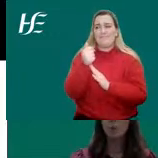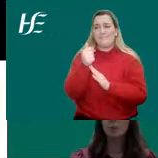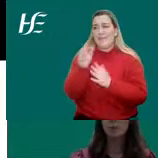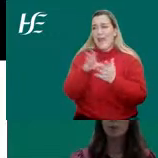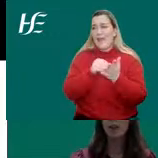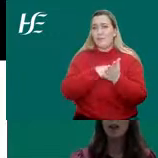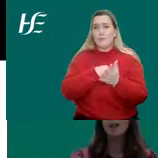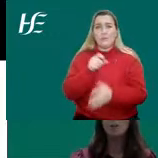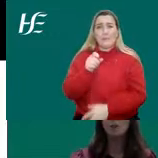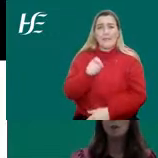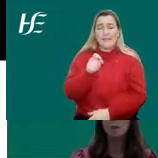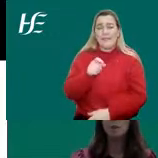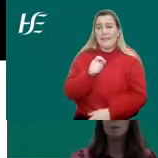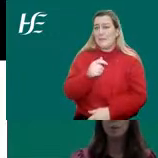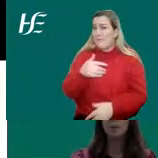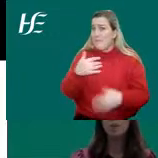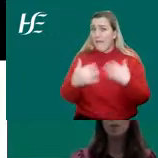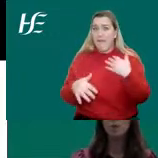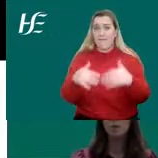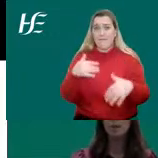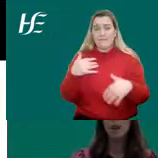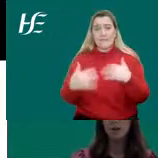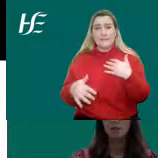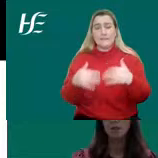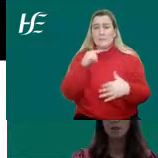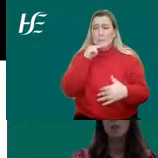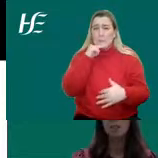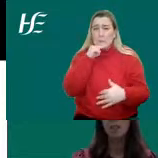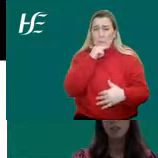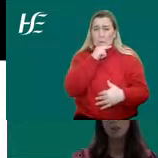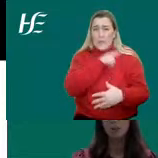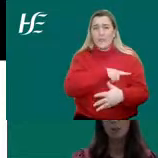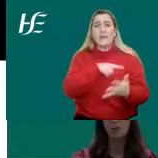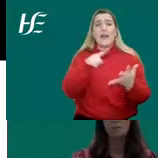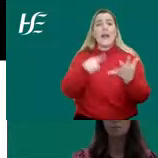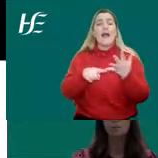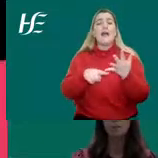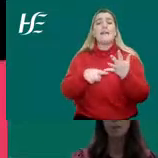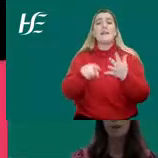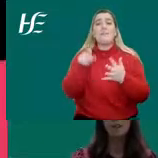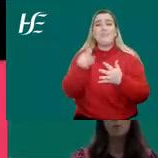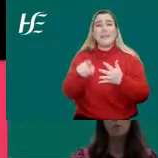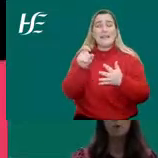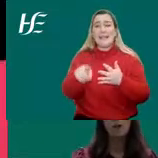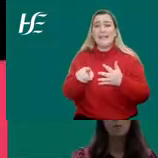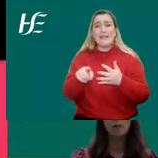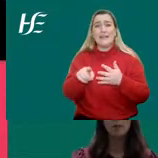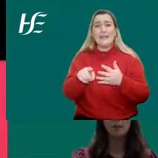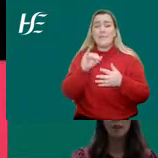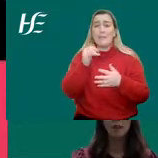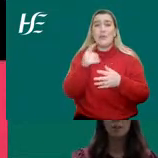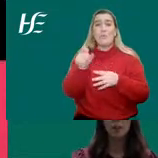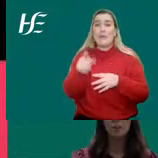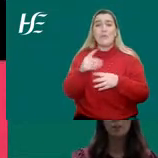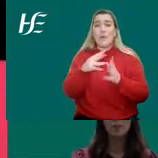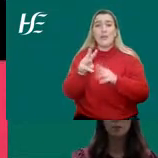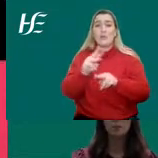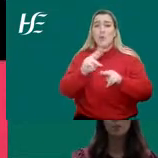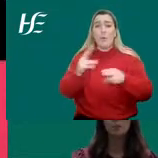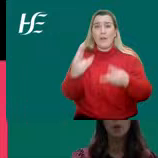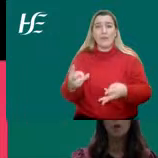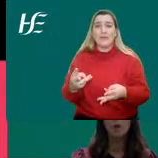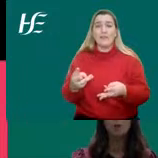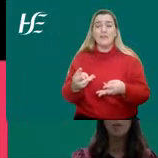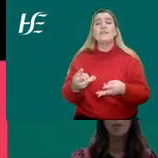more painful, and you can also experience urinary incontinence, which is leakage of urine. So what can pelvic health physiotherapy